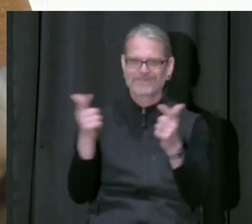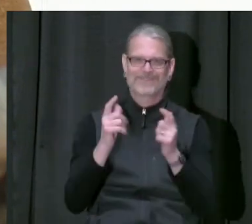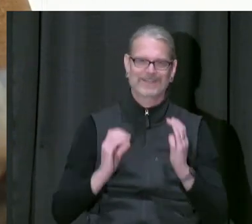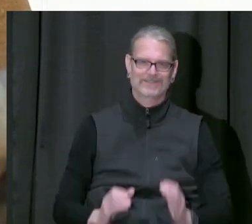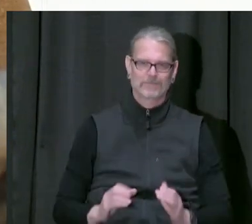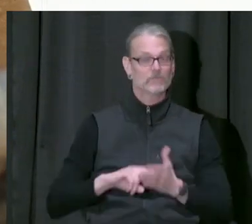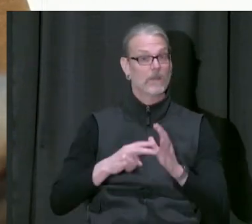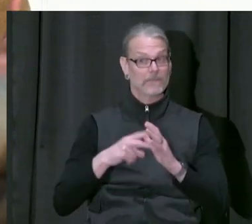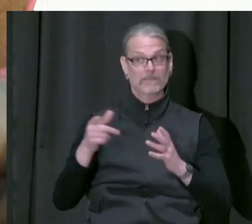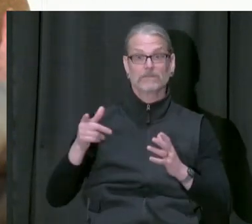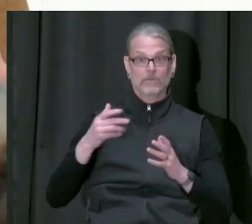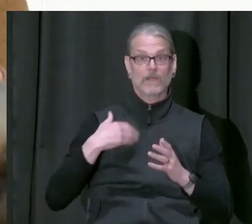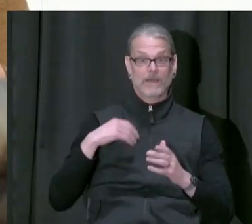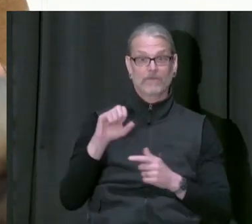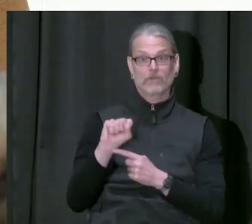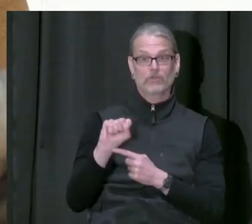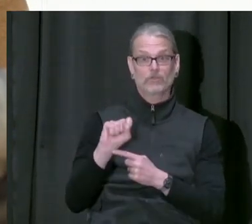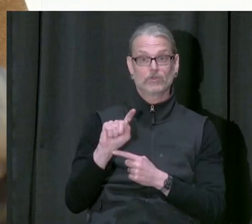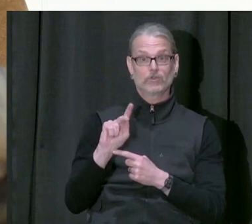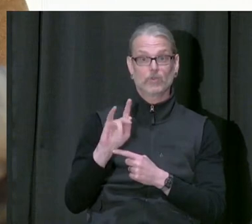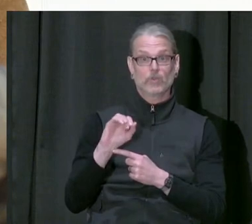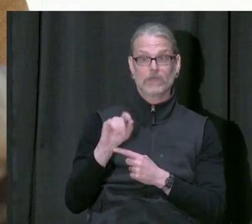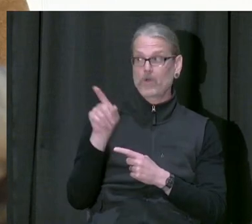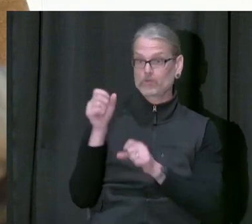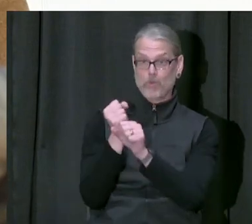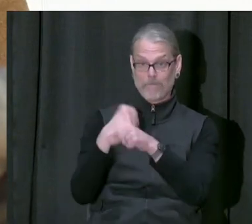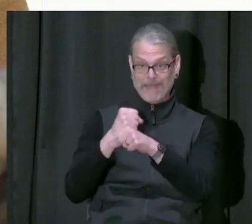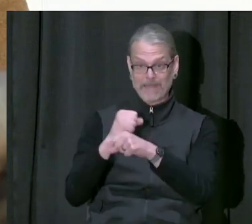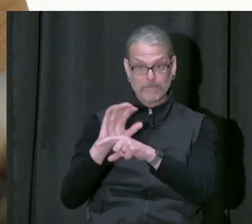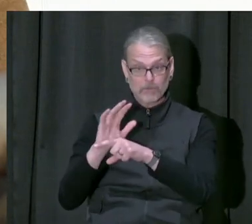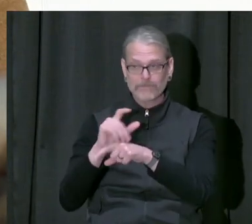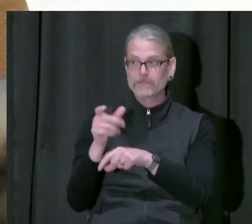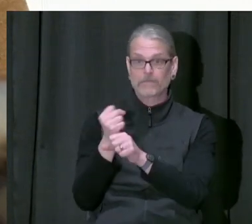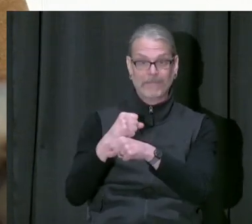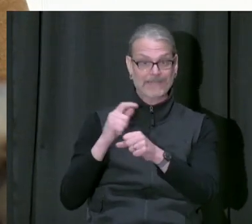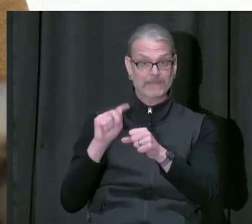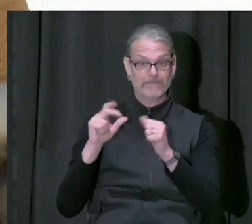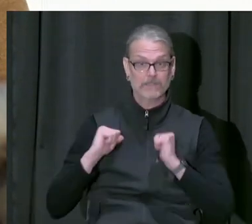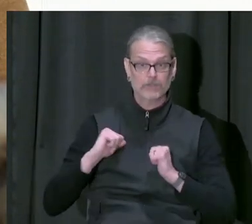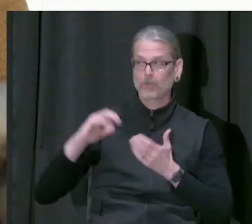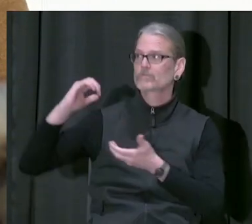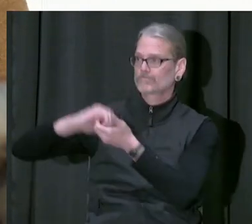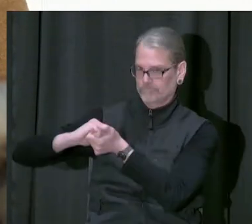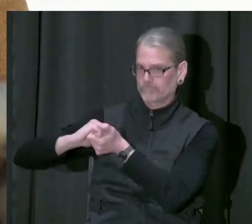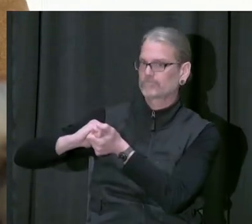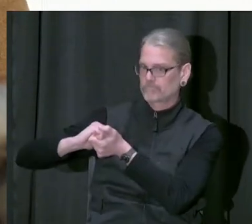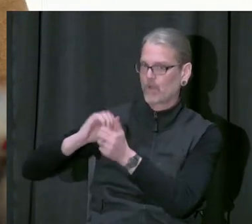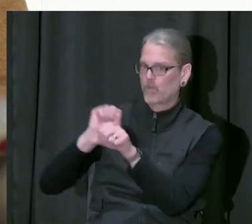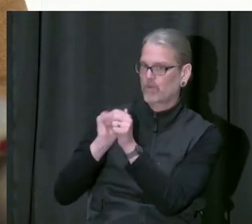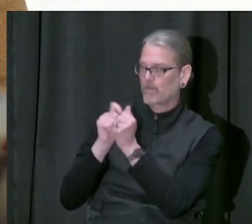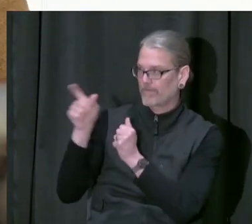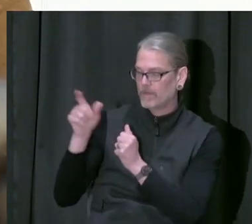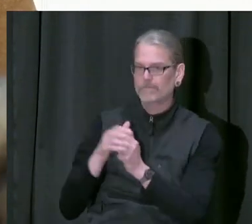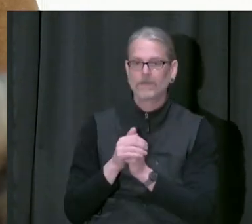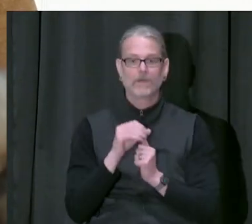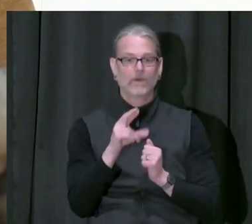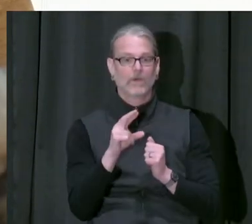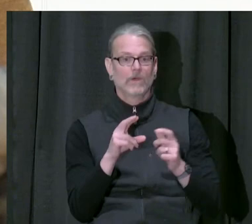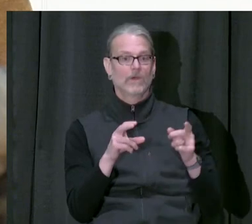with studios that produce those content. That requires us to work with